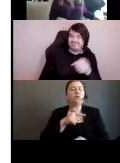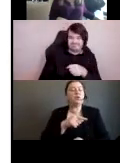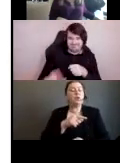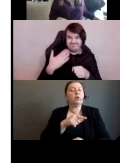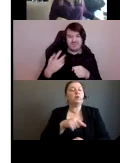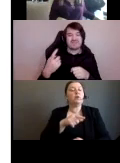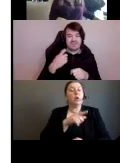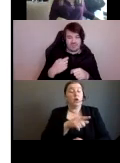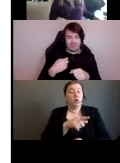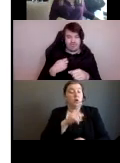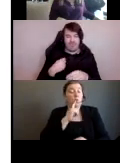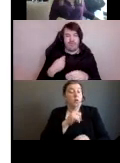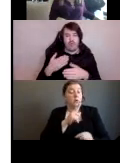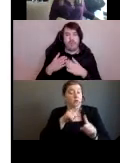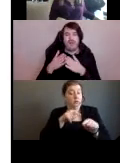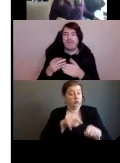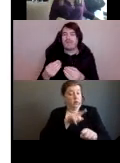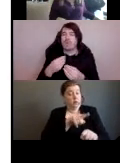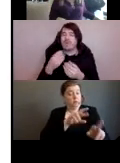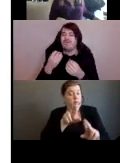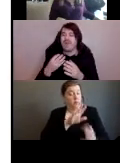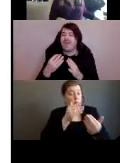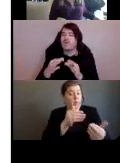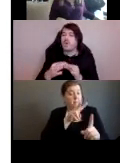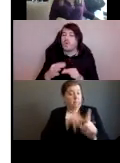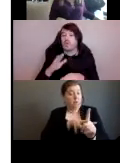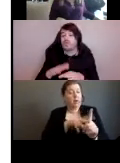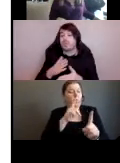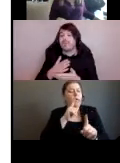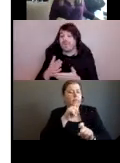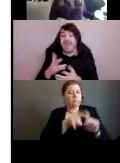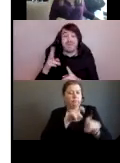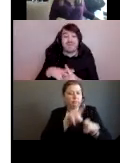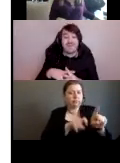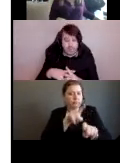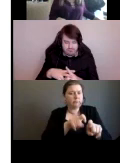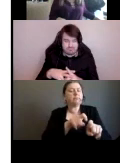time of booking. And on the booking side of things, we will be